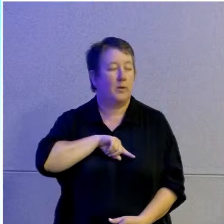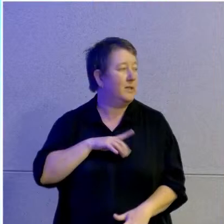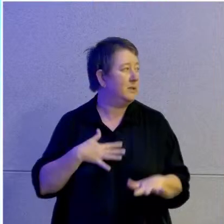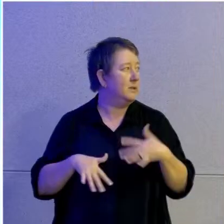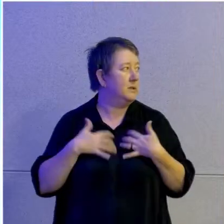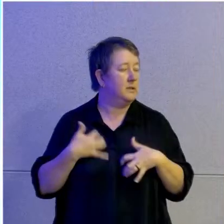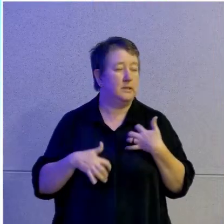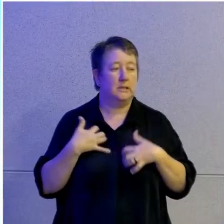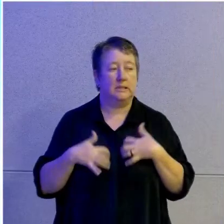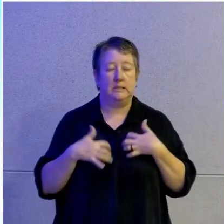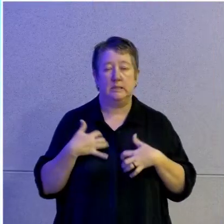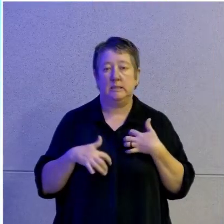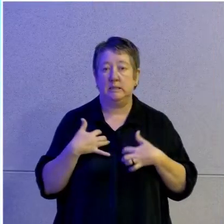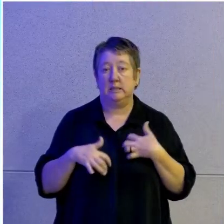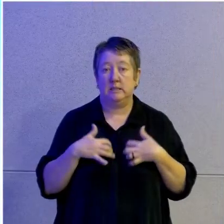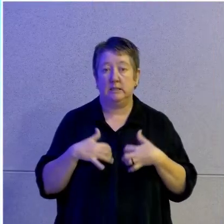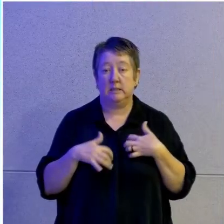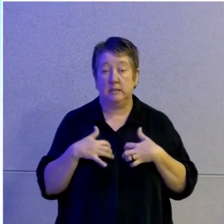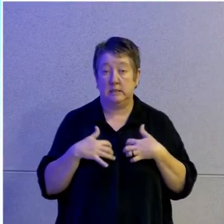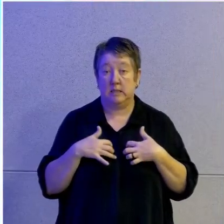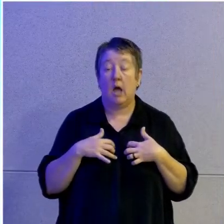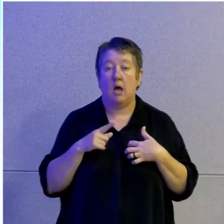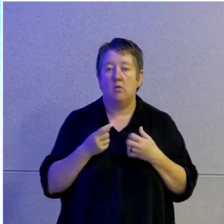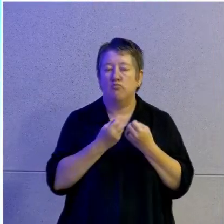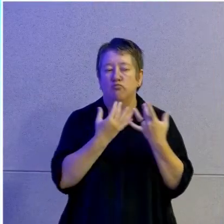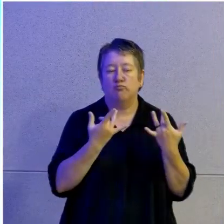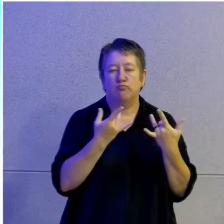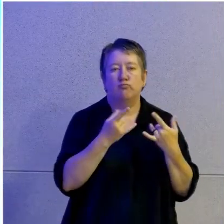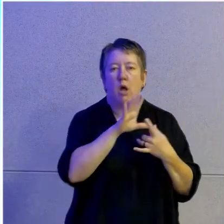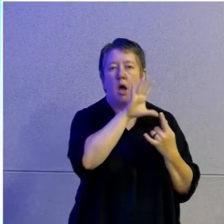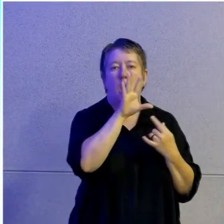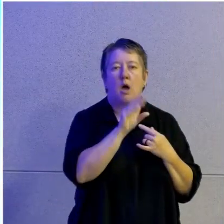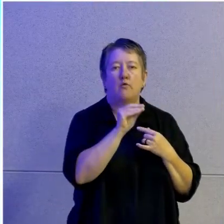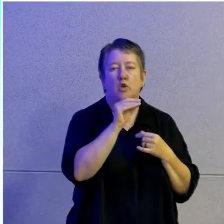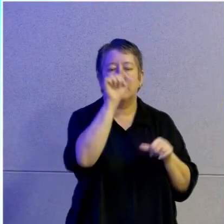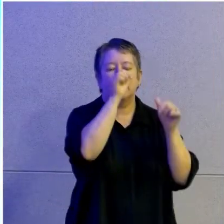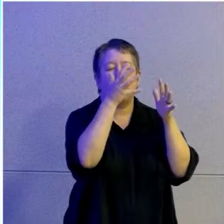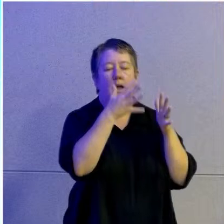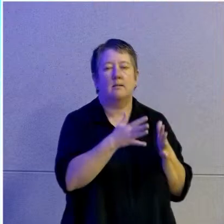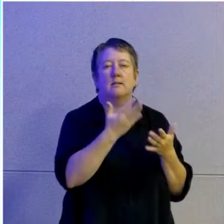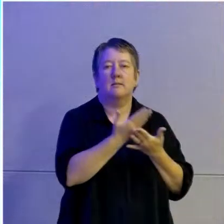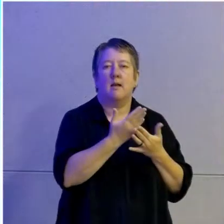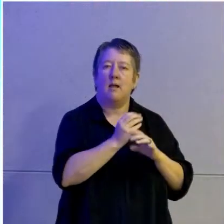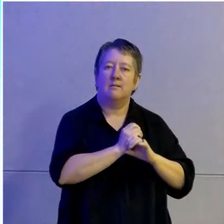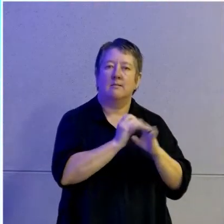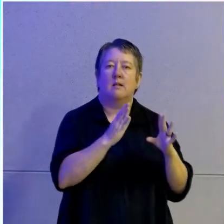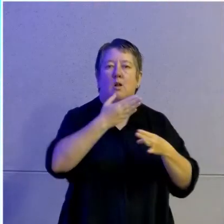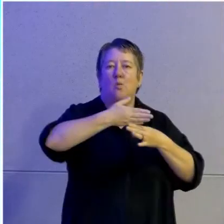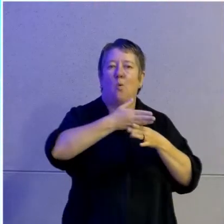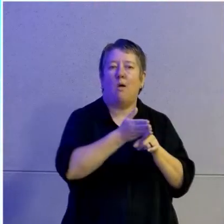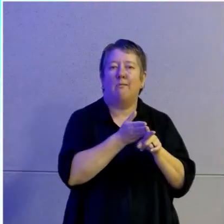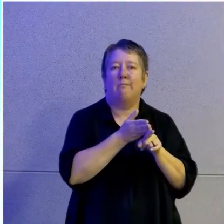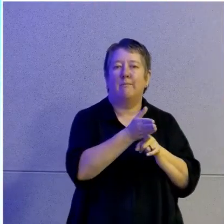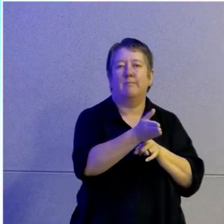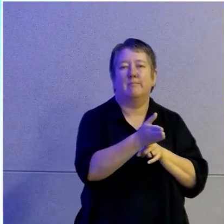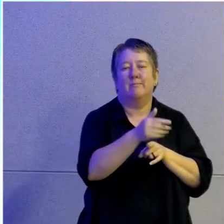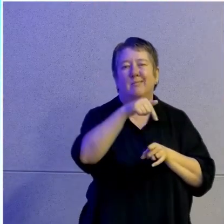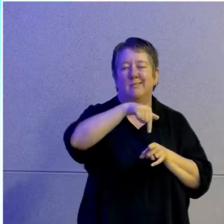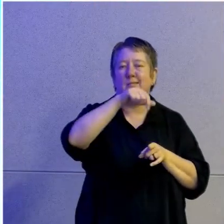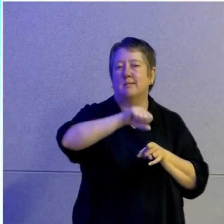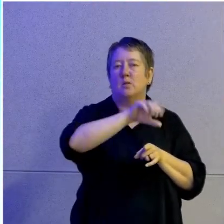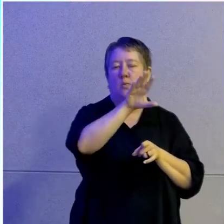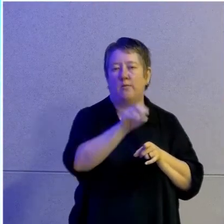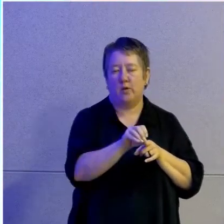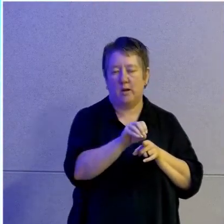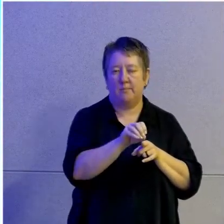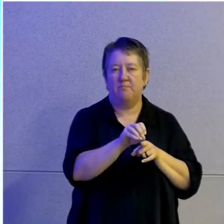African scientists, we are able to start a career in South Africa, and others.